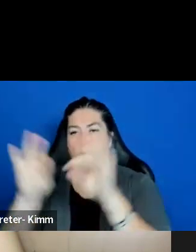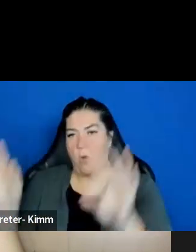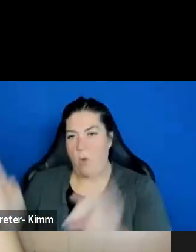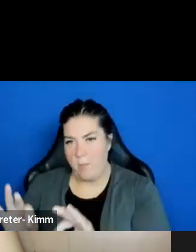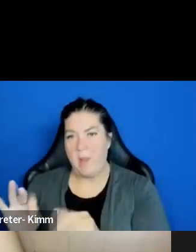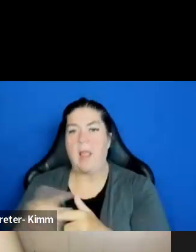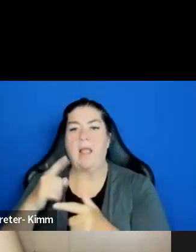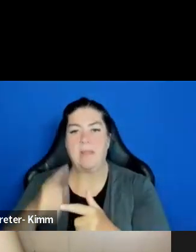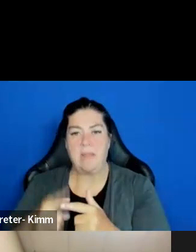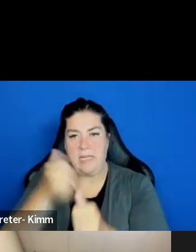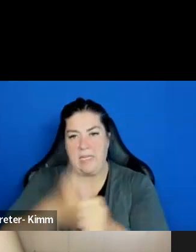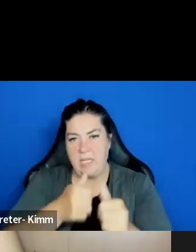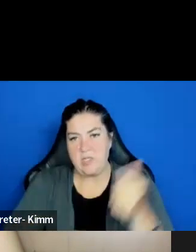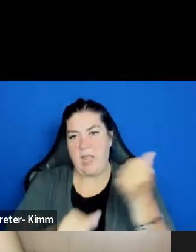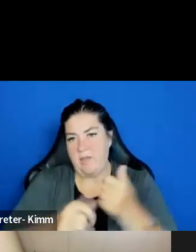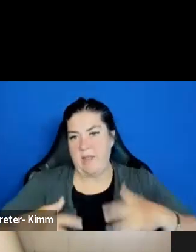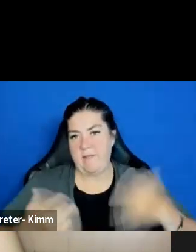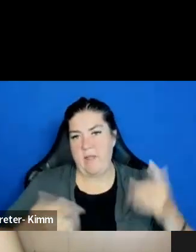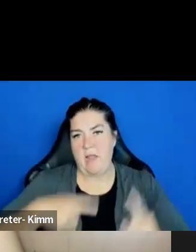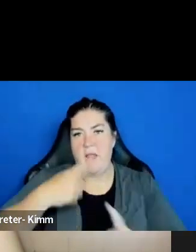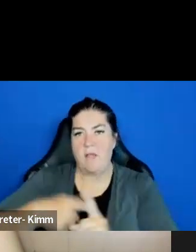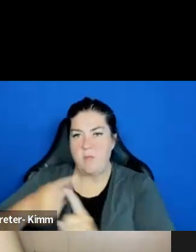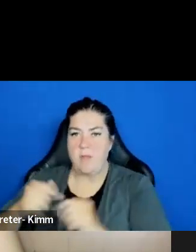each Advocate Connect each month.